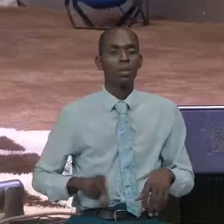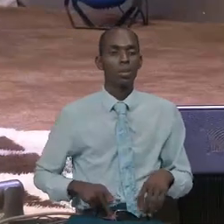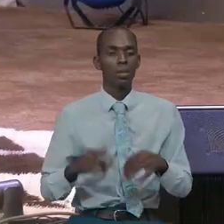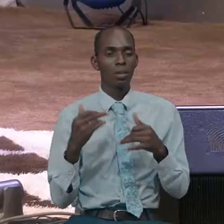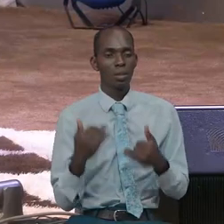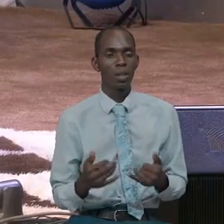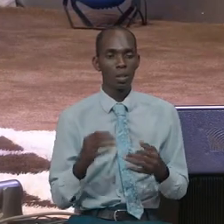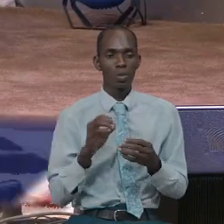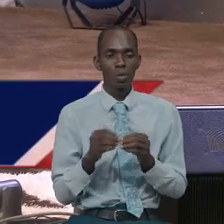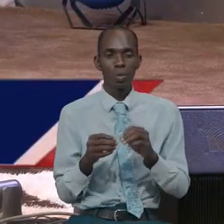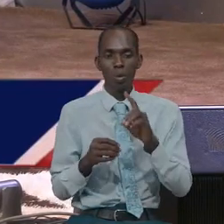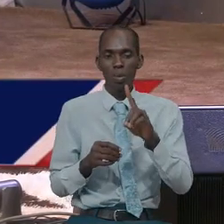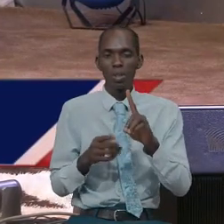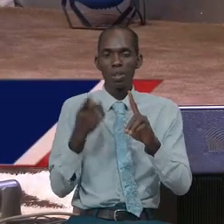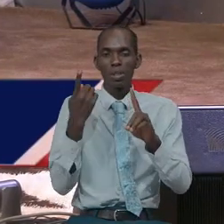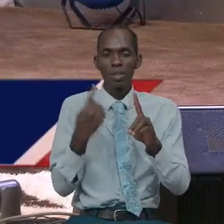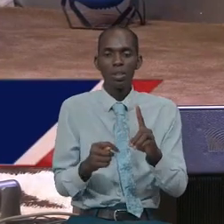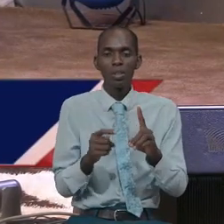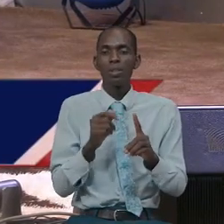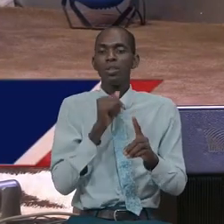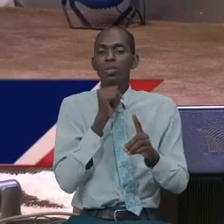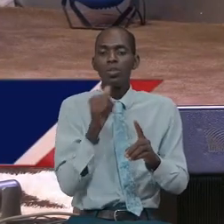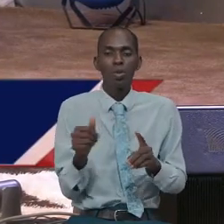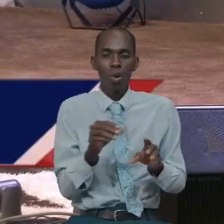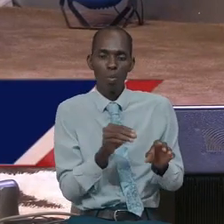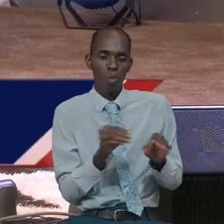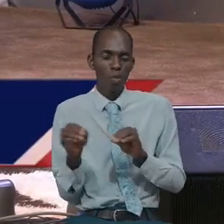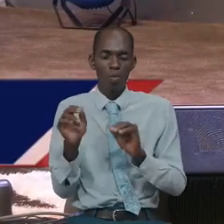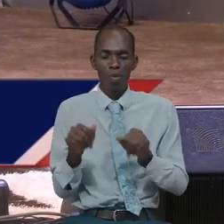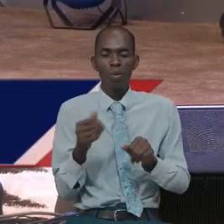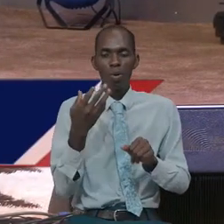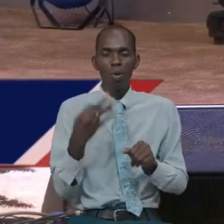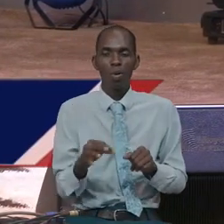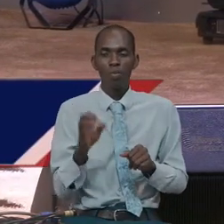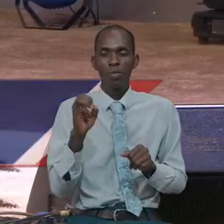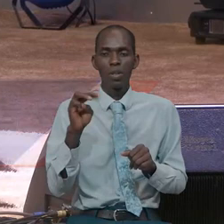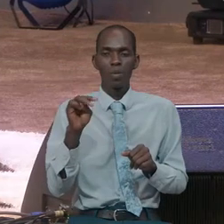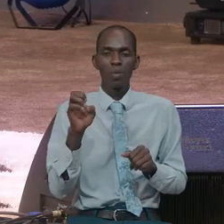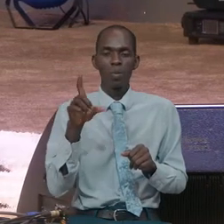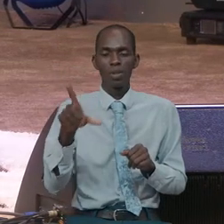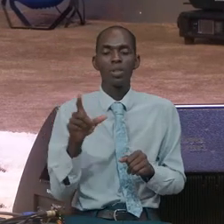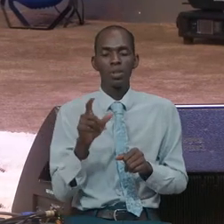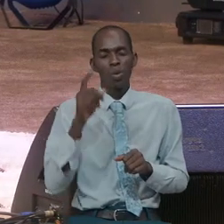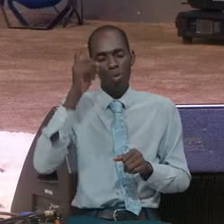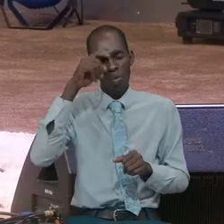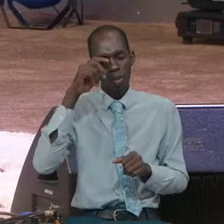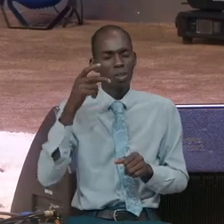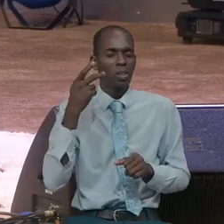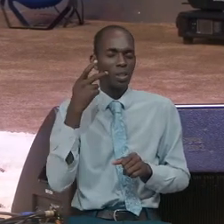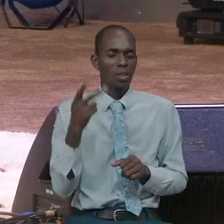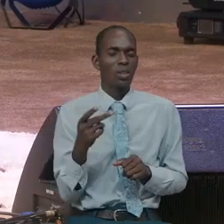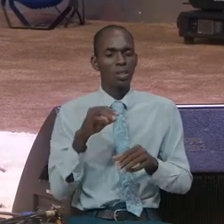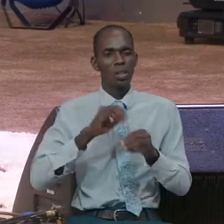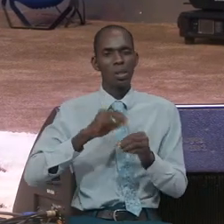looking at the immutability of Emmanuel's kingdom. We've read that in Daniel already. And look at